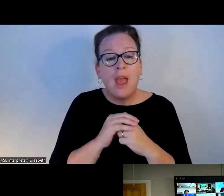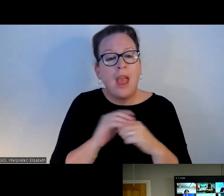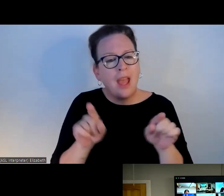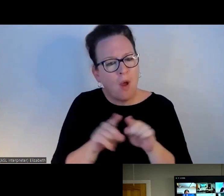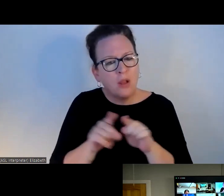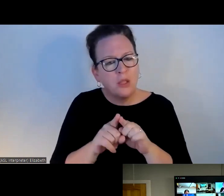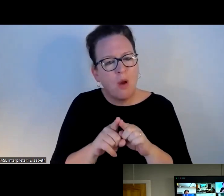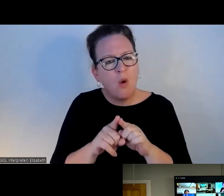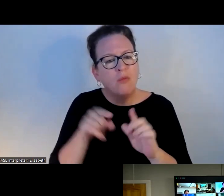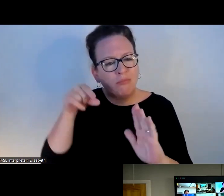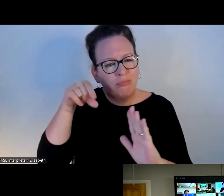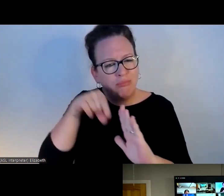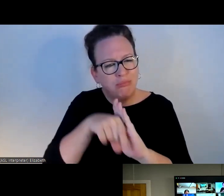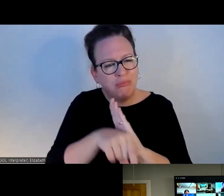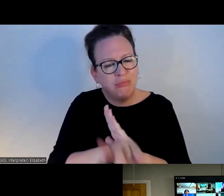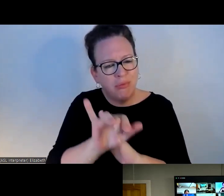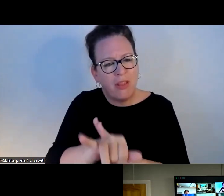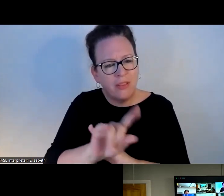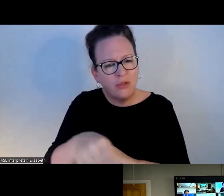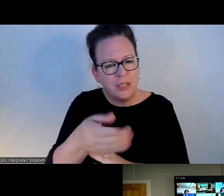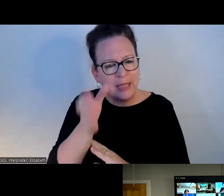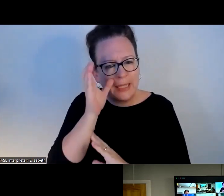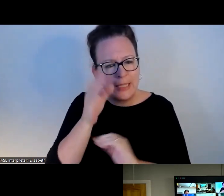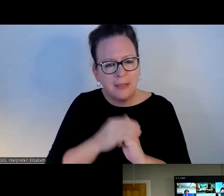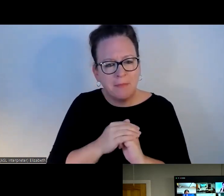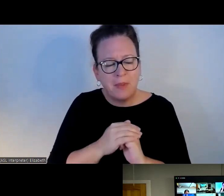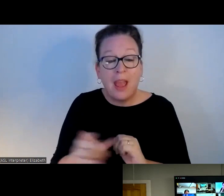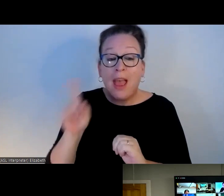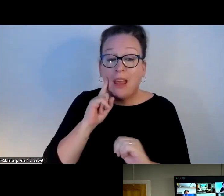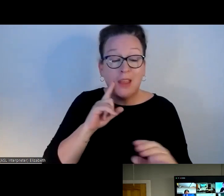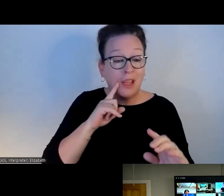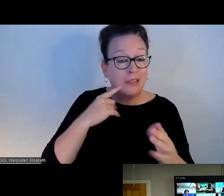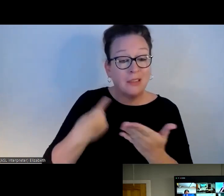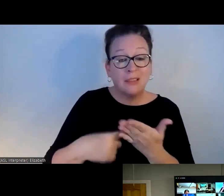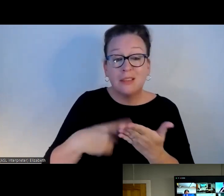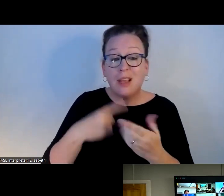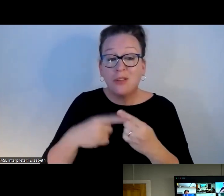that. The conversation around accountability, I think, is key